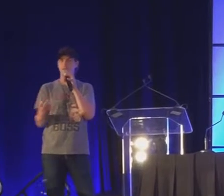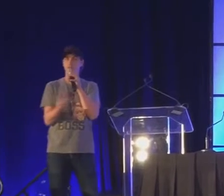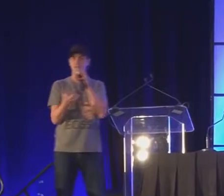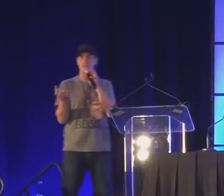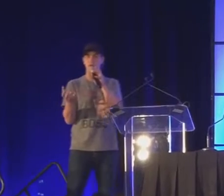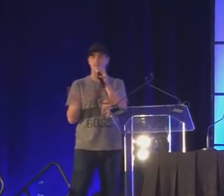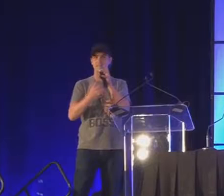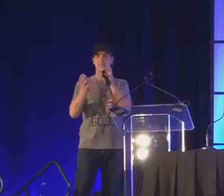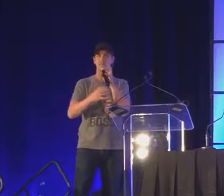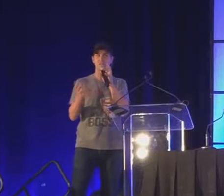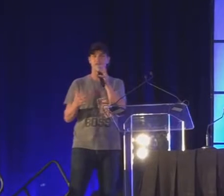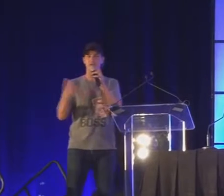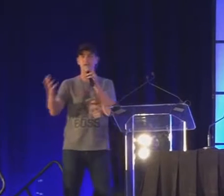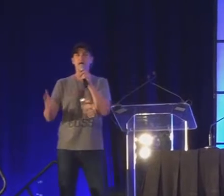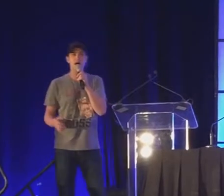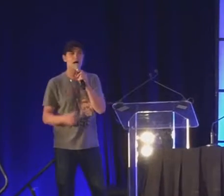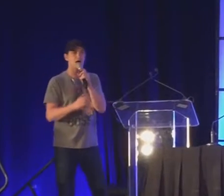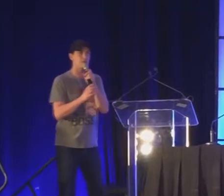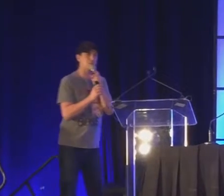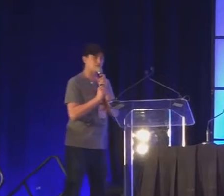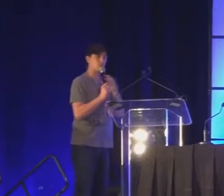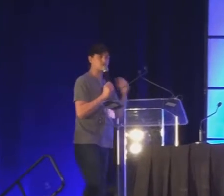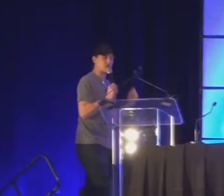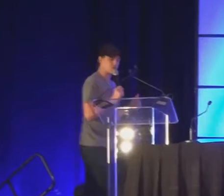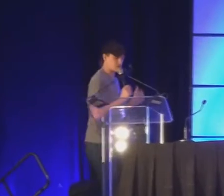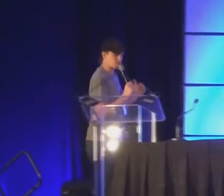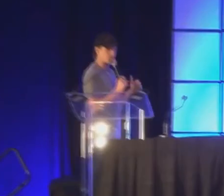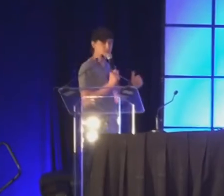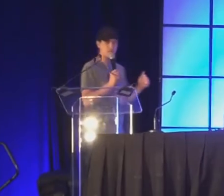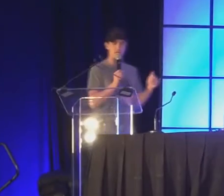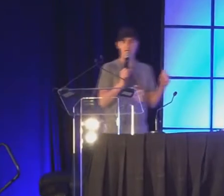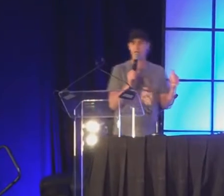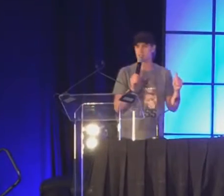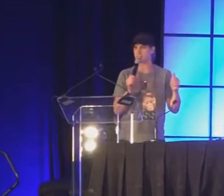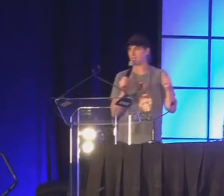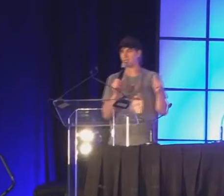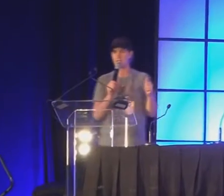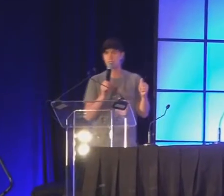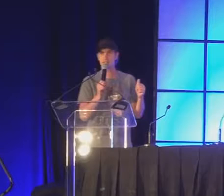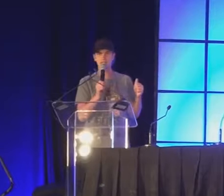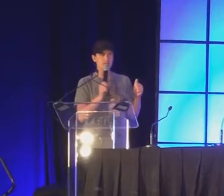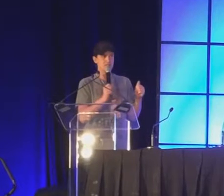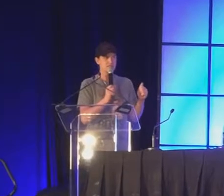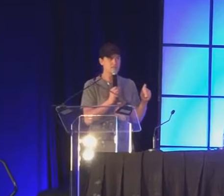money, so we had to do it zombies, and it's goofy. And what's her name from Cheers is in it?